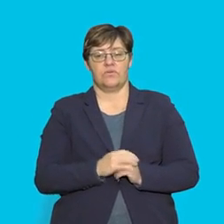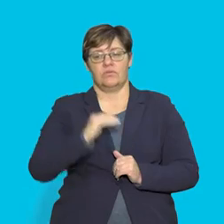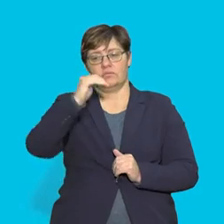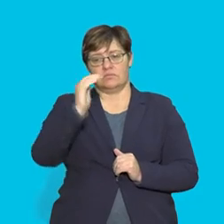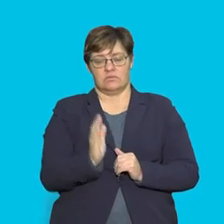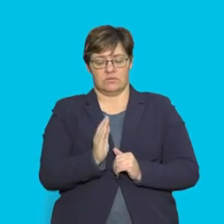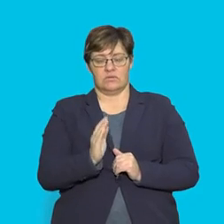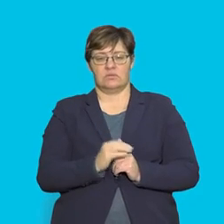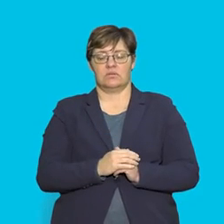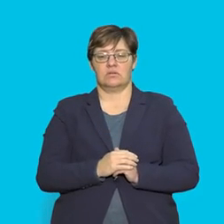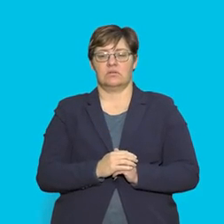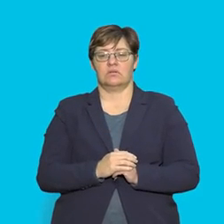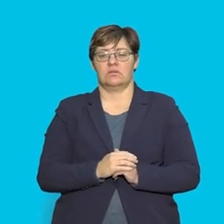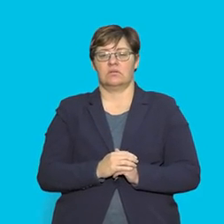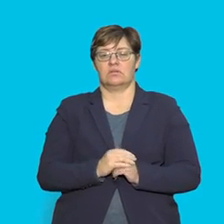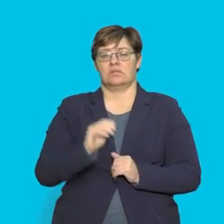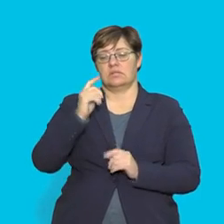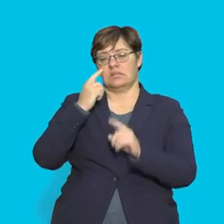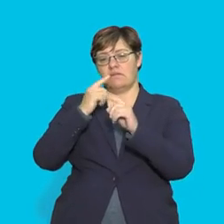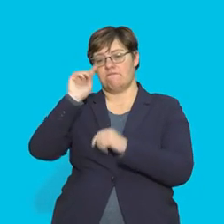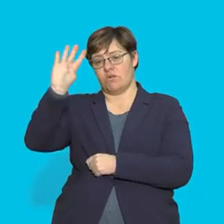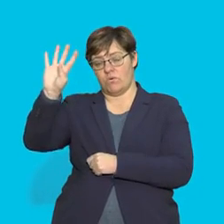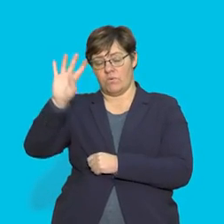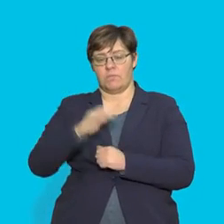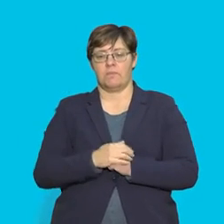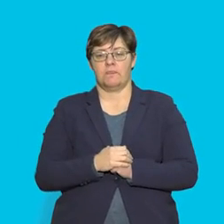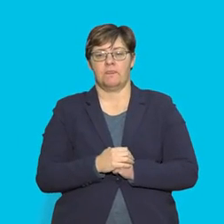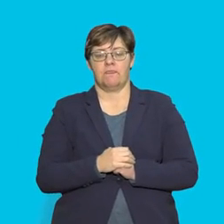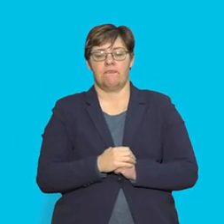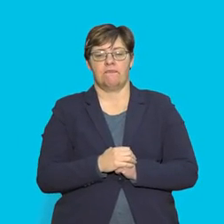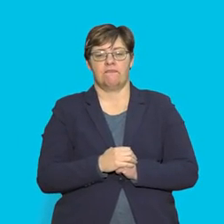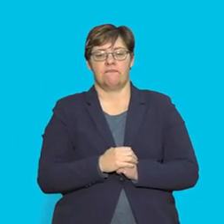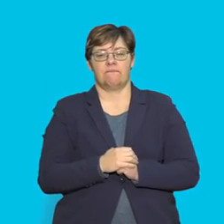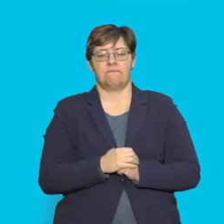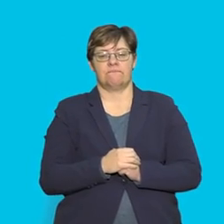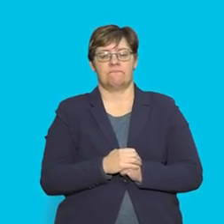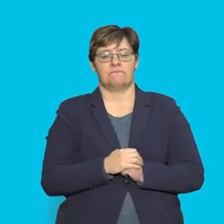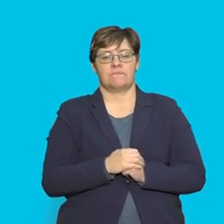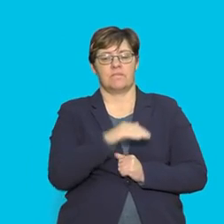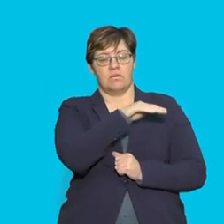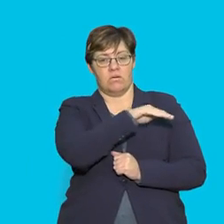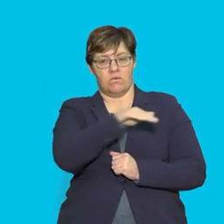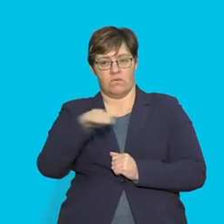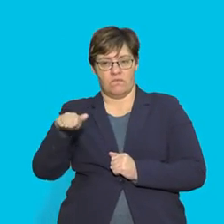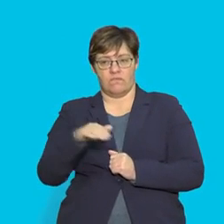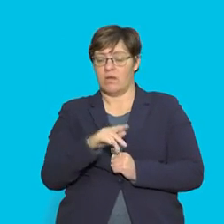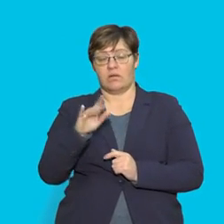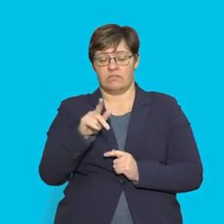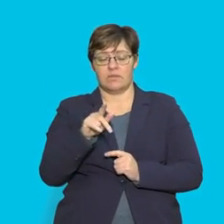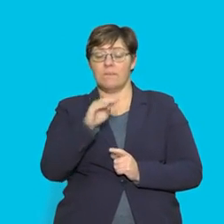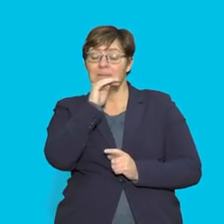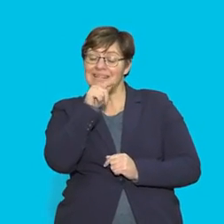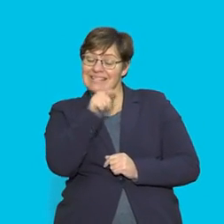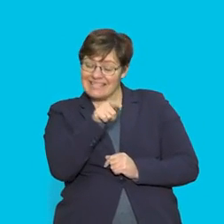0.088 divided by 4, because this is being distributed on a quarterly basis, and my exponent is 4